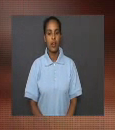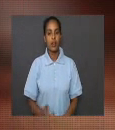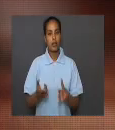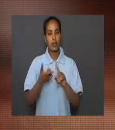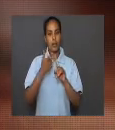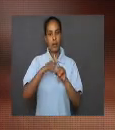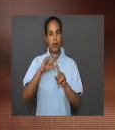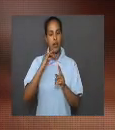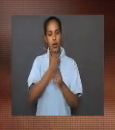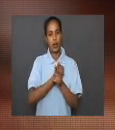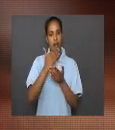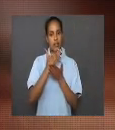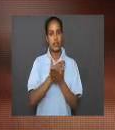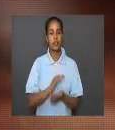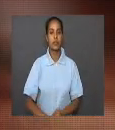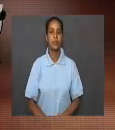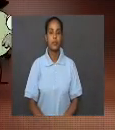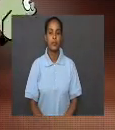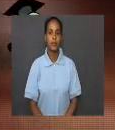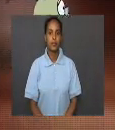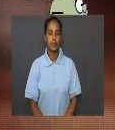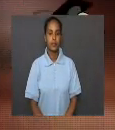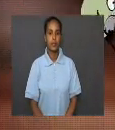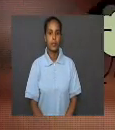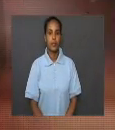Let's get back to our lesson.